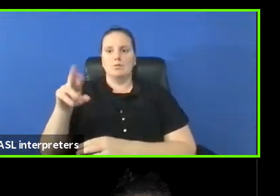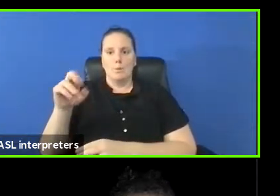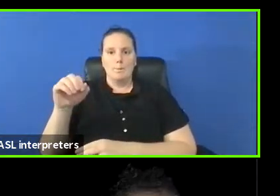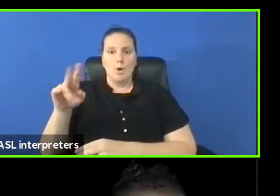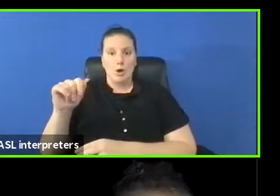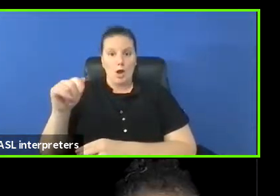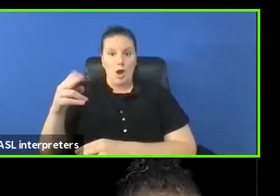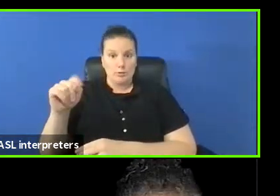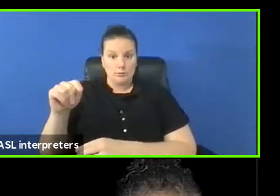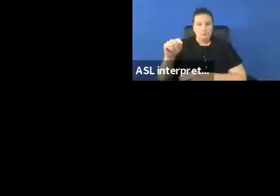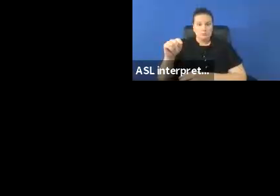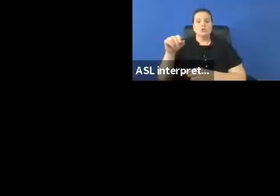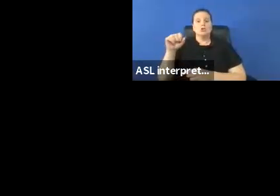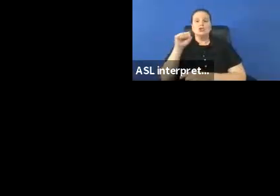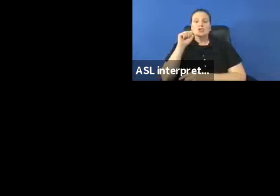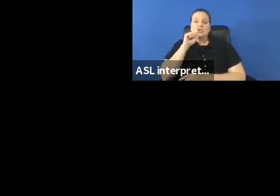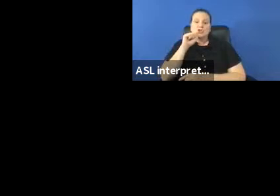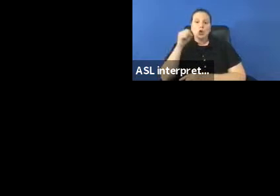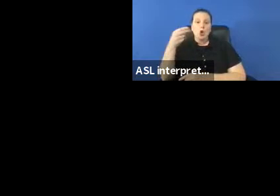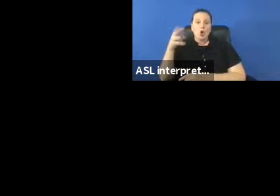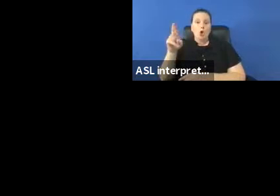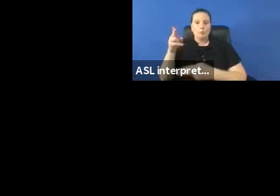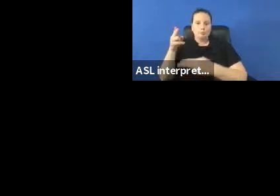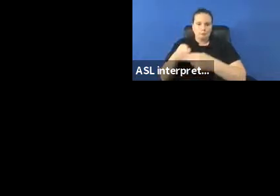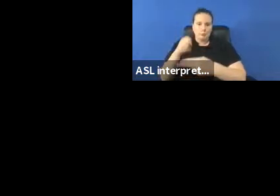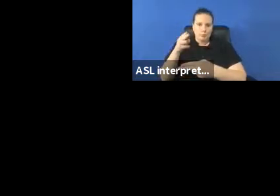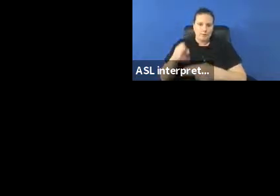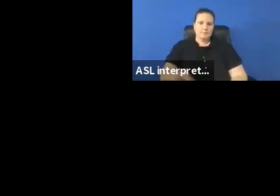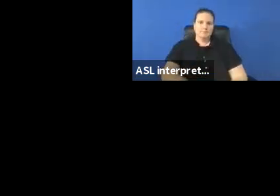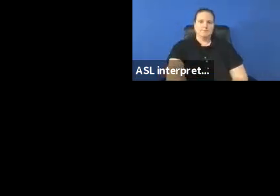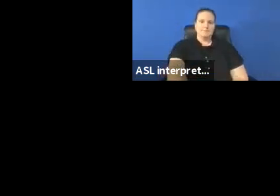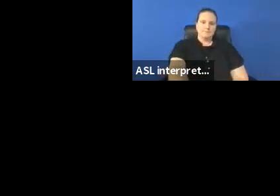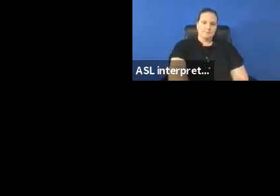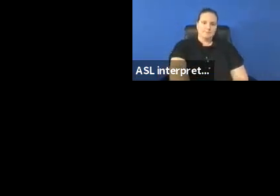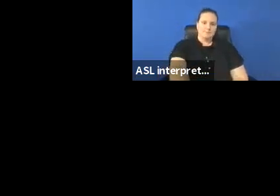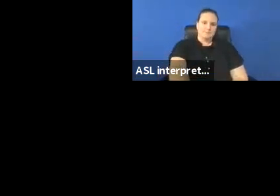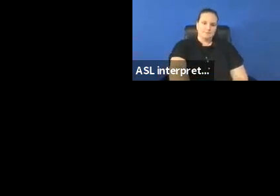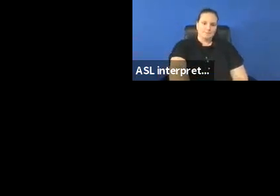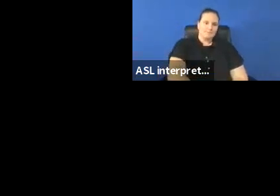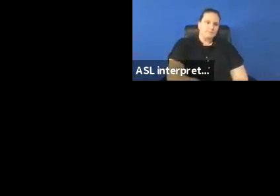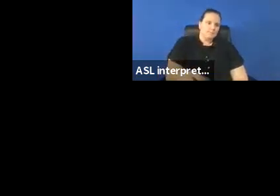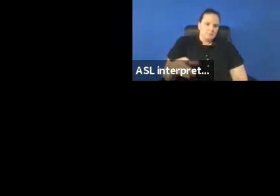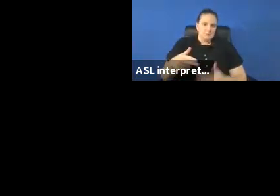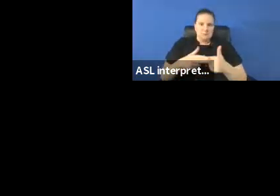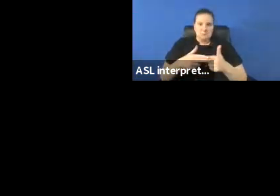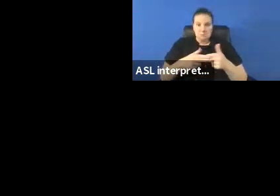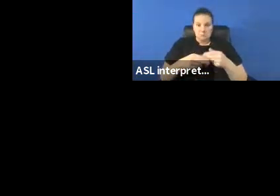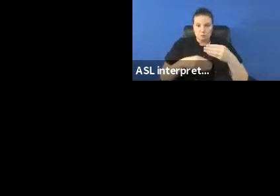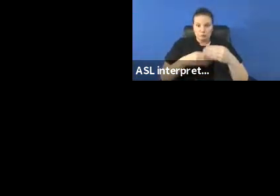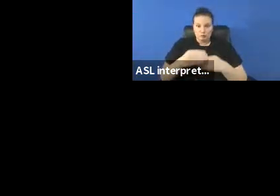pronouns. And let's see, our slides are coming up.